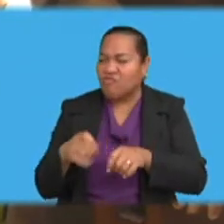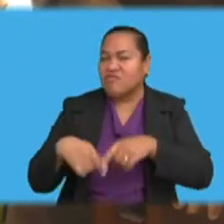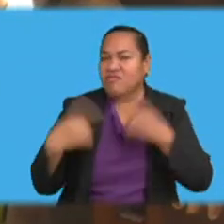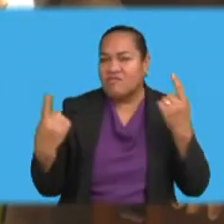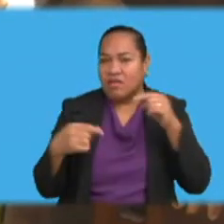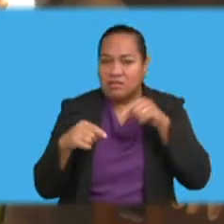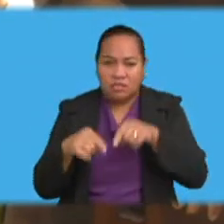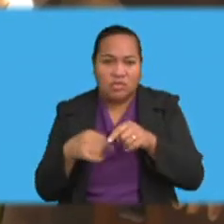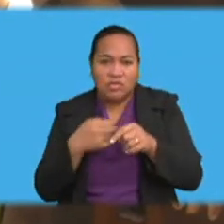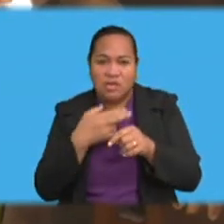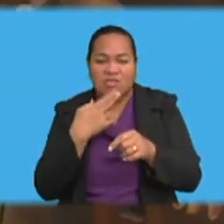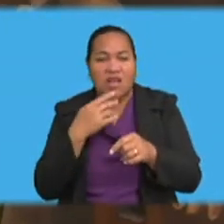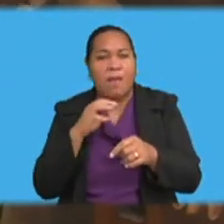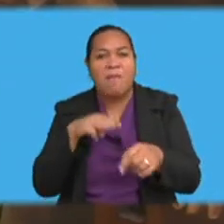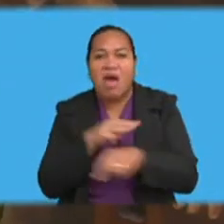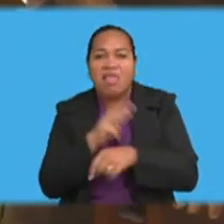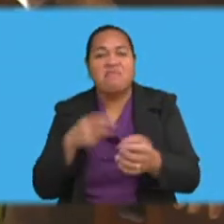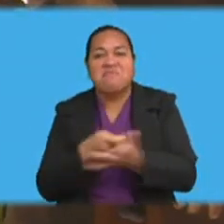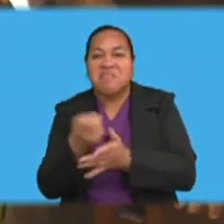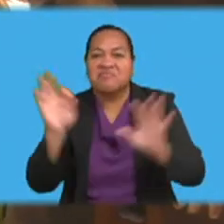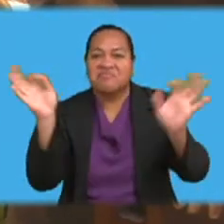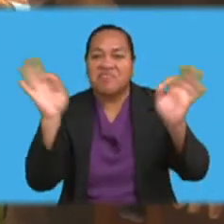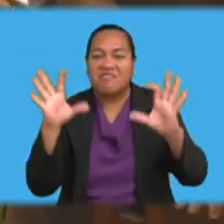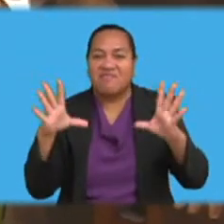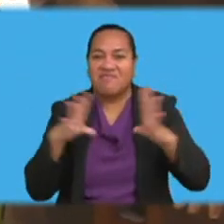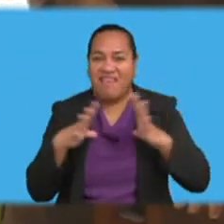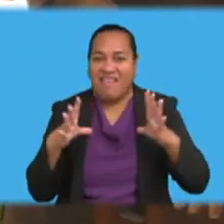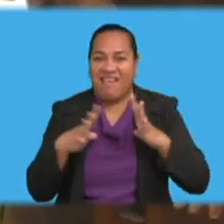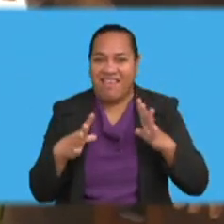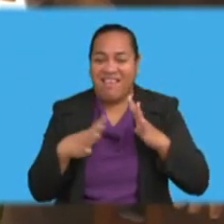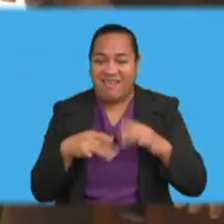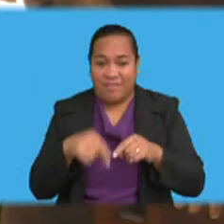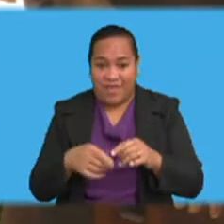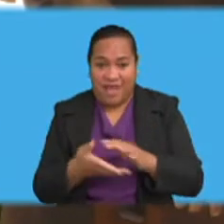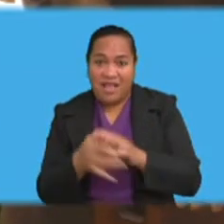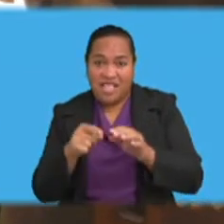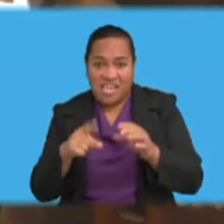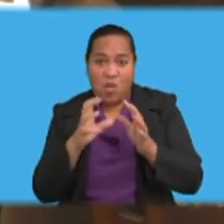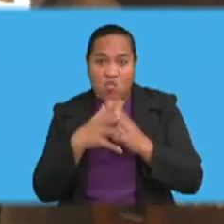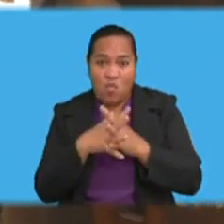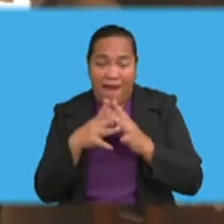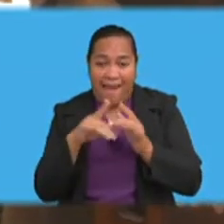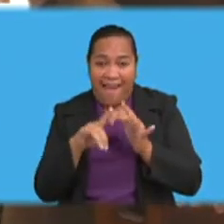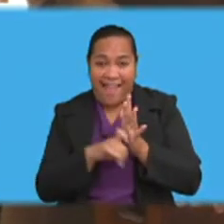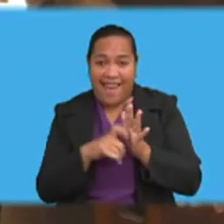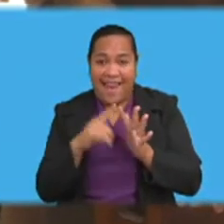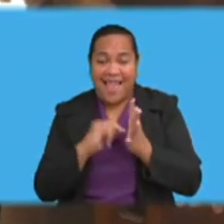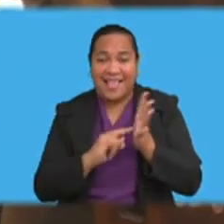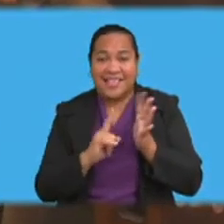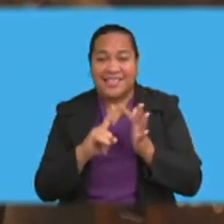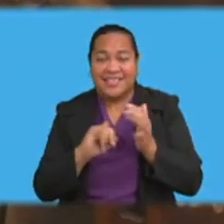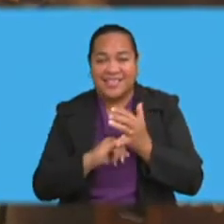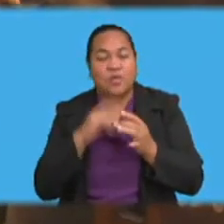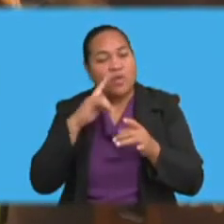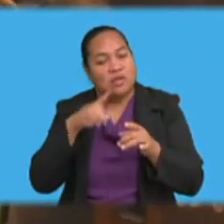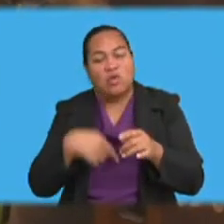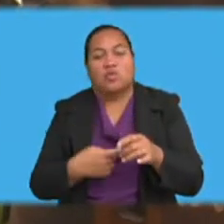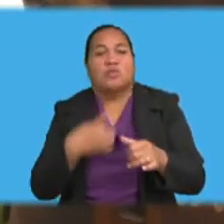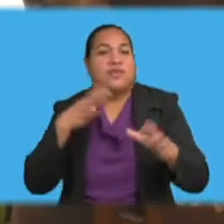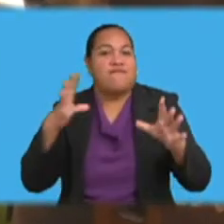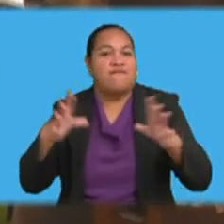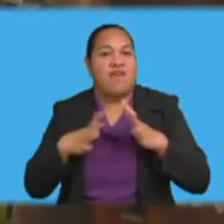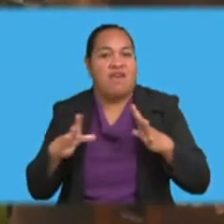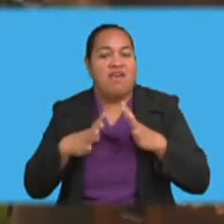there are no monthly costs. The free-to-air channels on the Aiyaz-Sayed platform will obviously always remain free, Madam